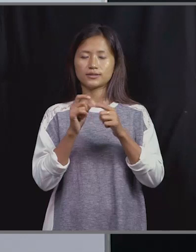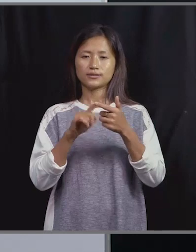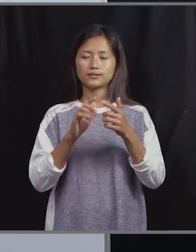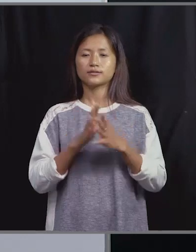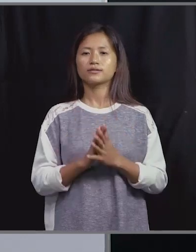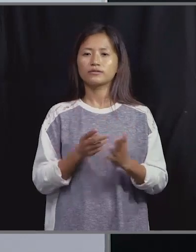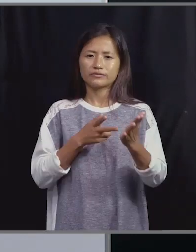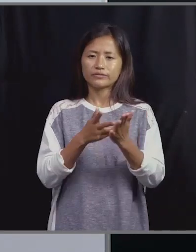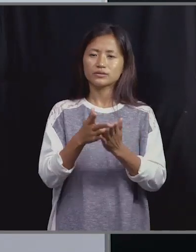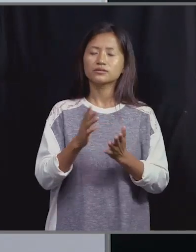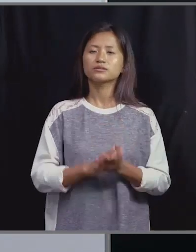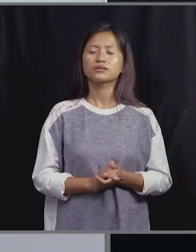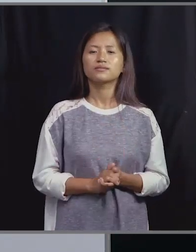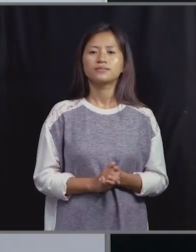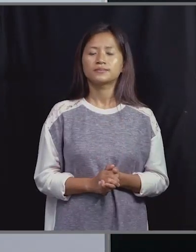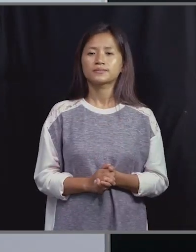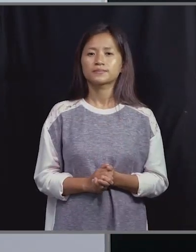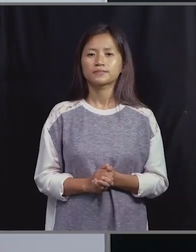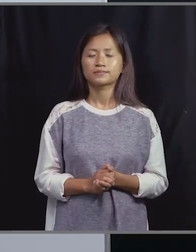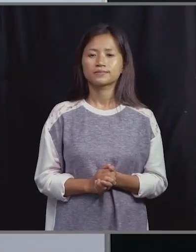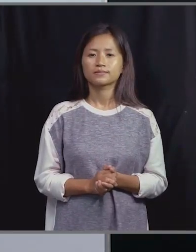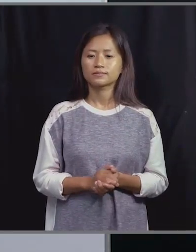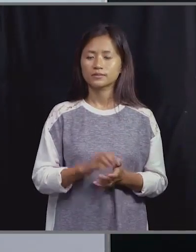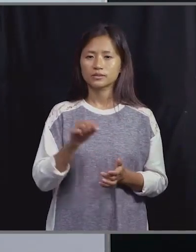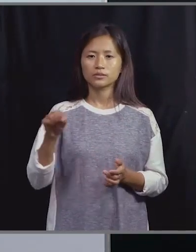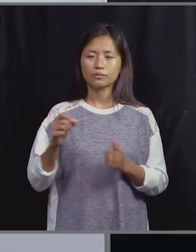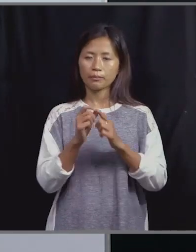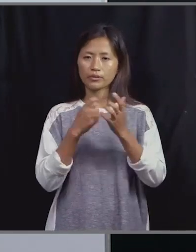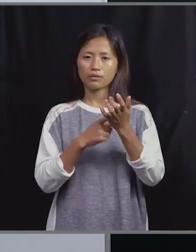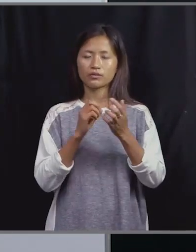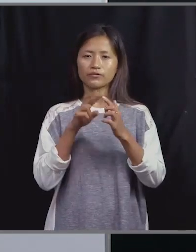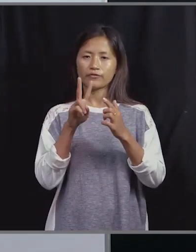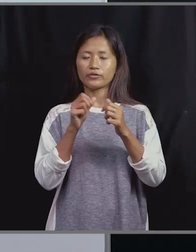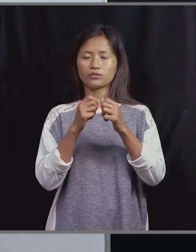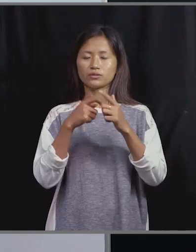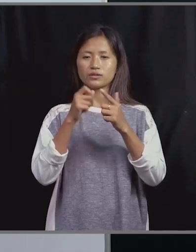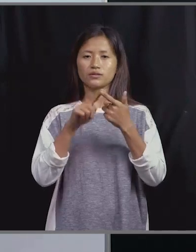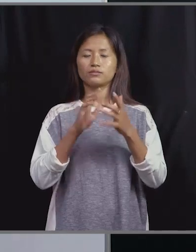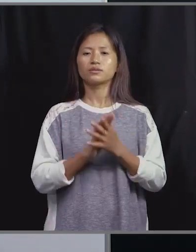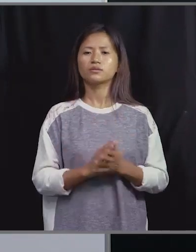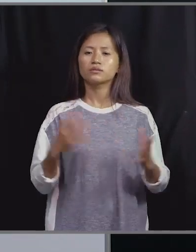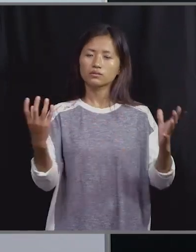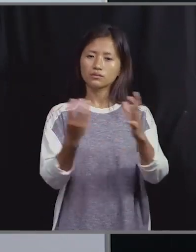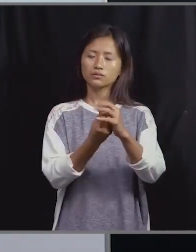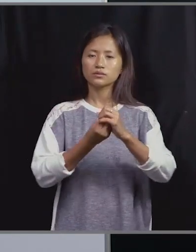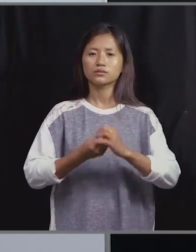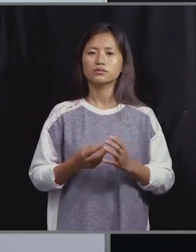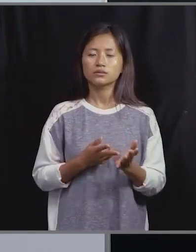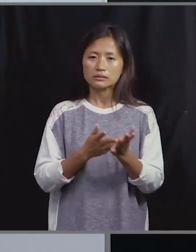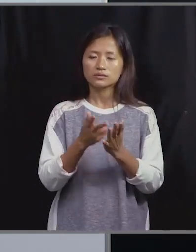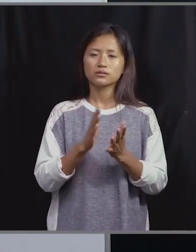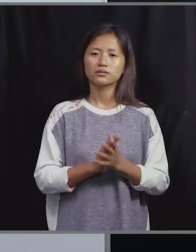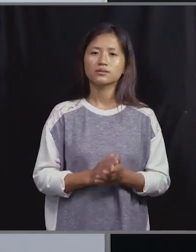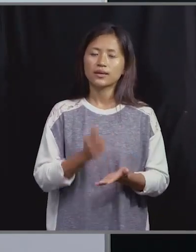the villagers, and then this provoked the villagers to come together and